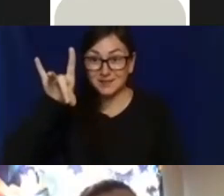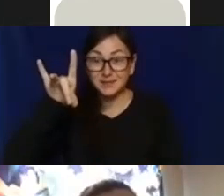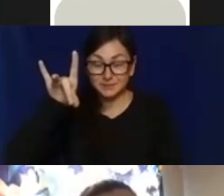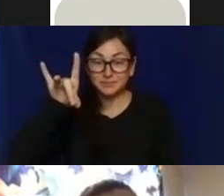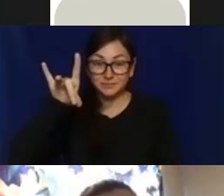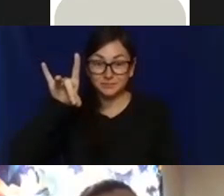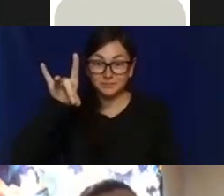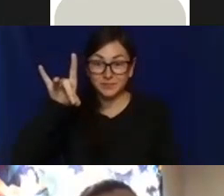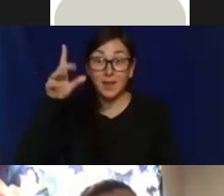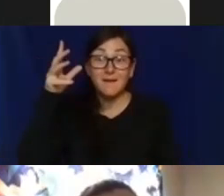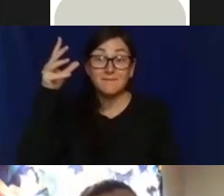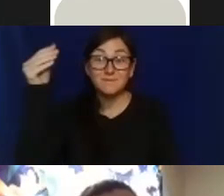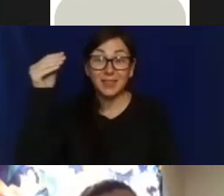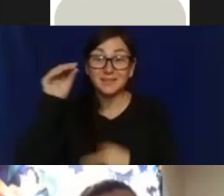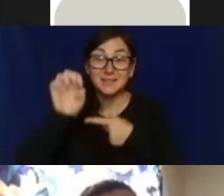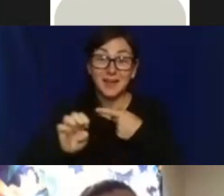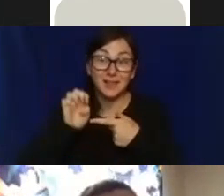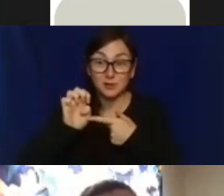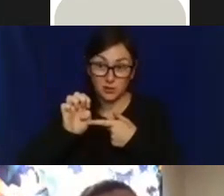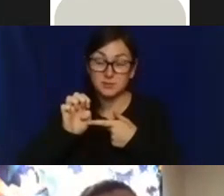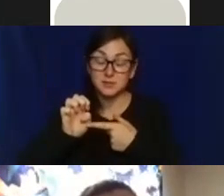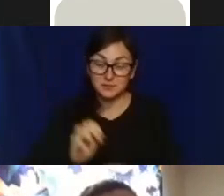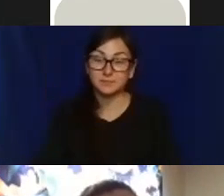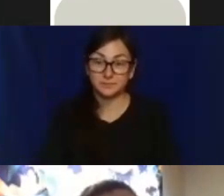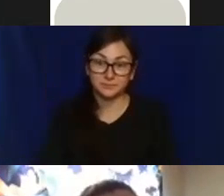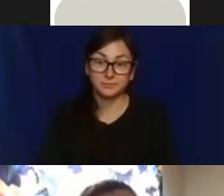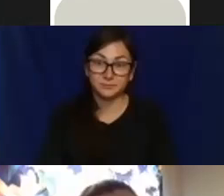valence electrons to work with. Now,